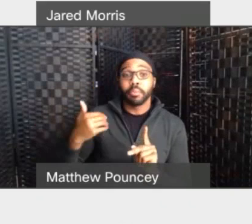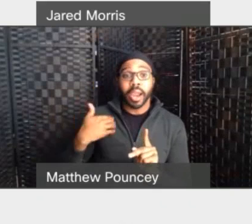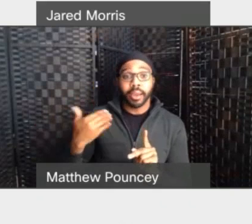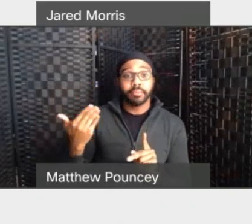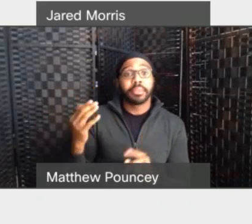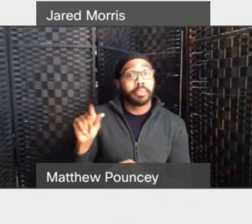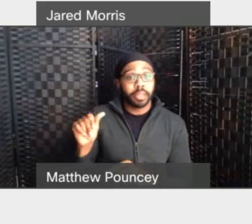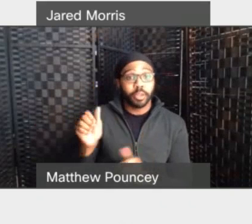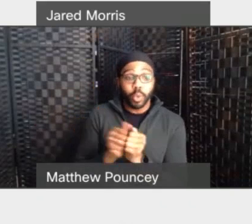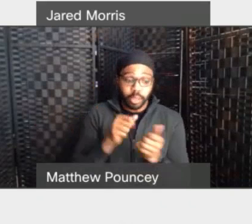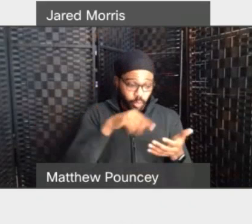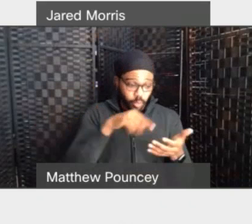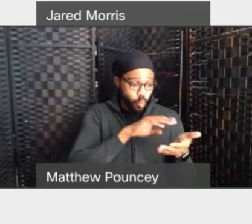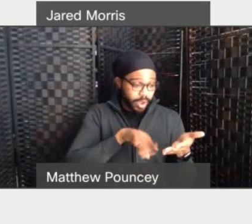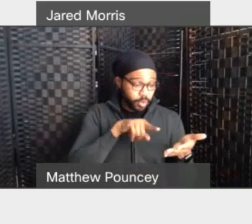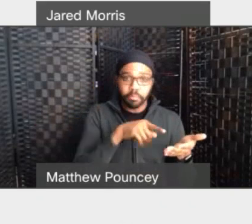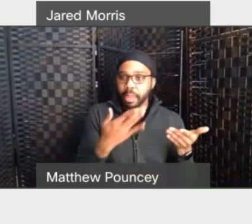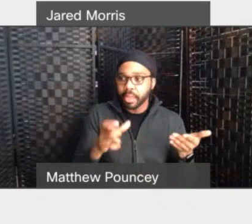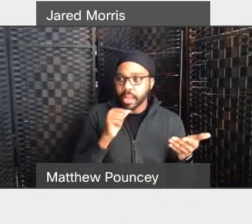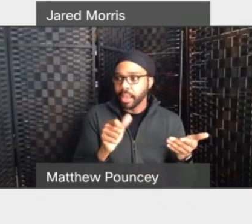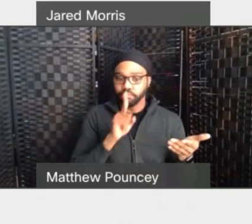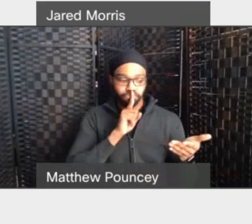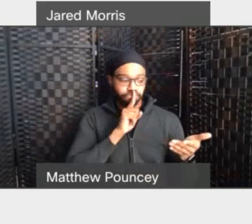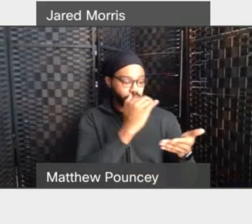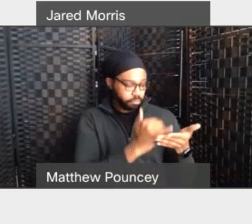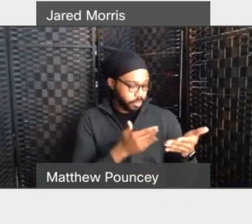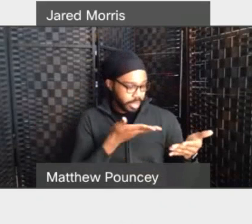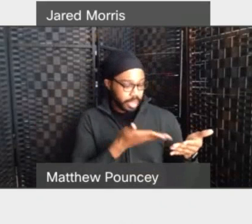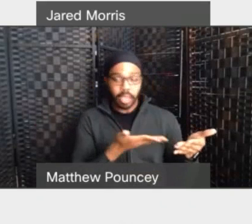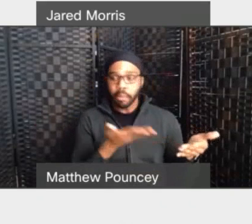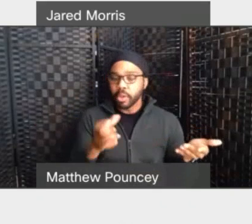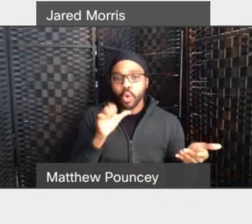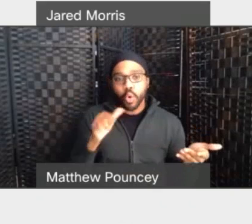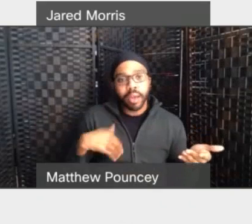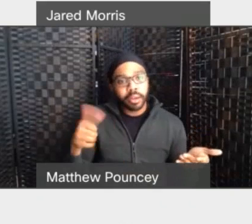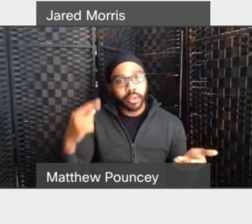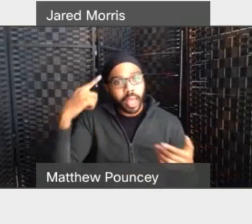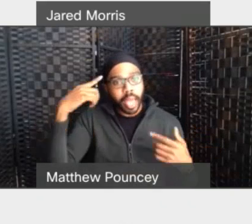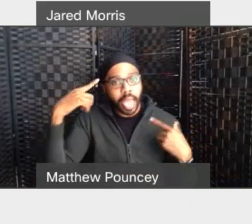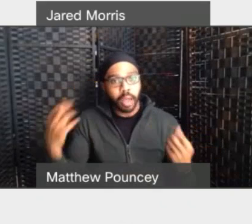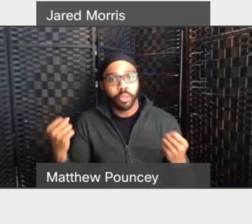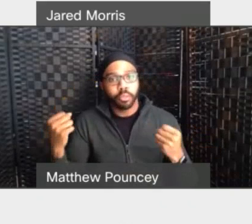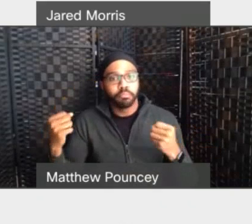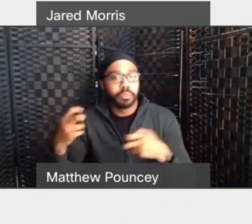not have a disability that's listed. They might not have an underlying condition listed.